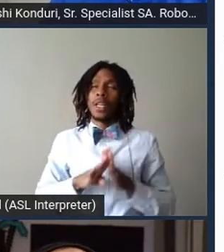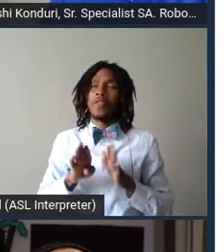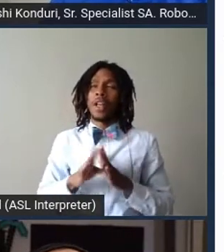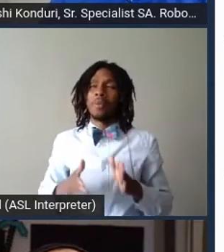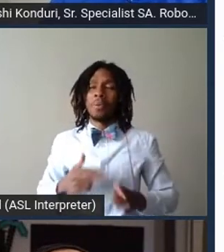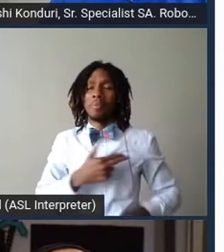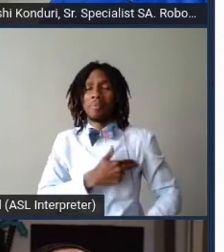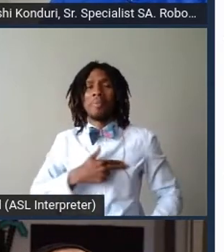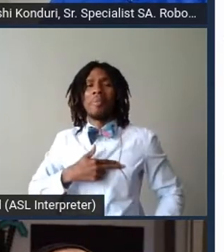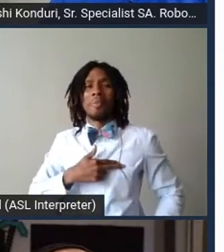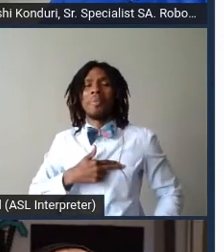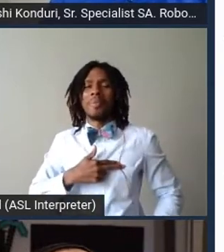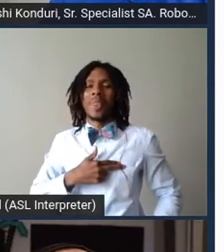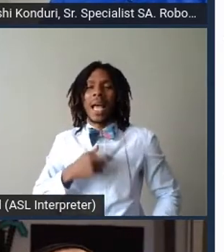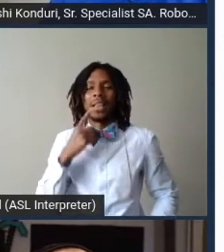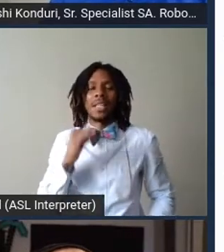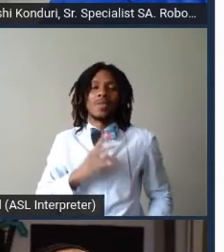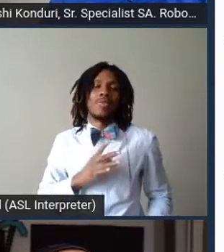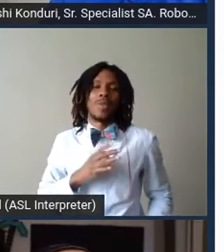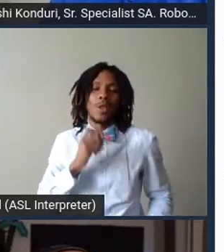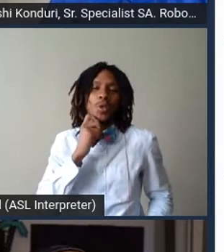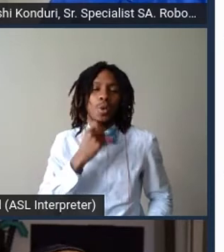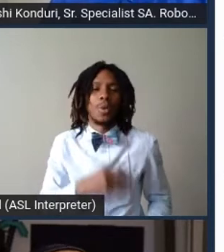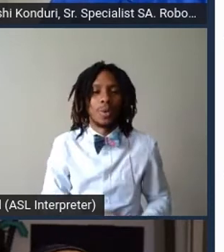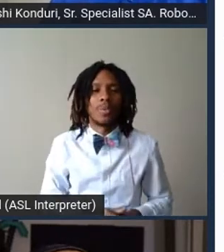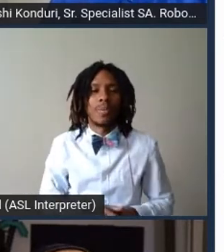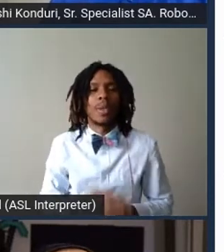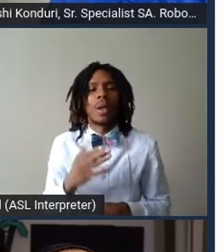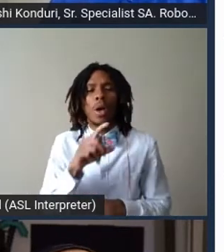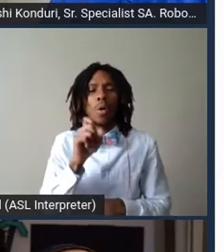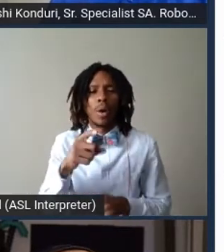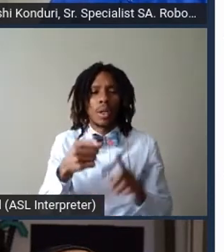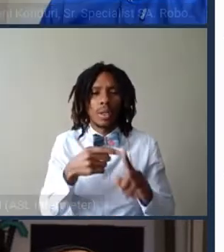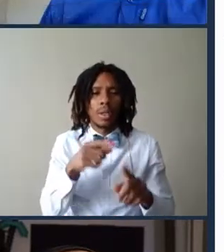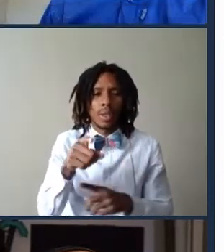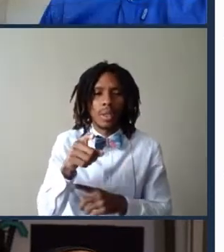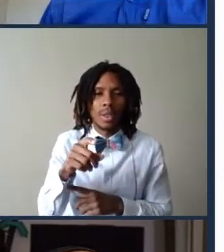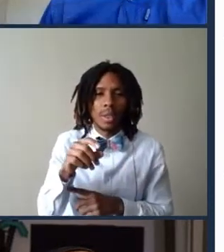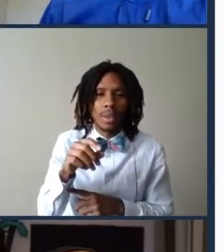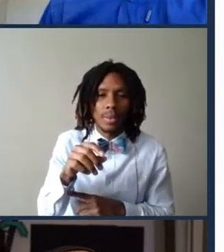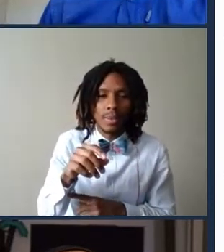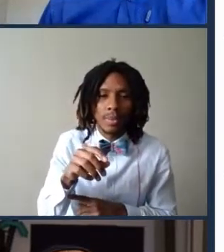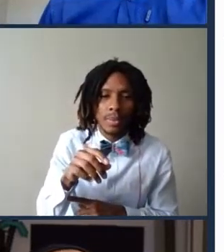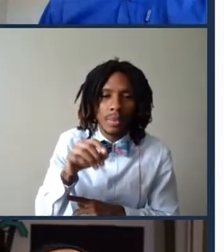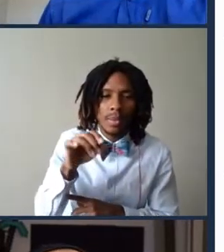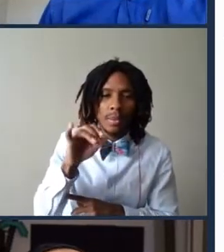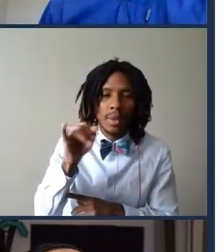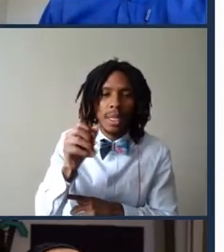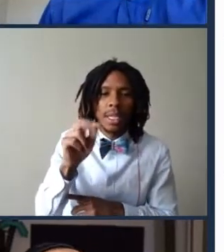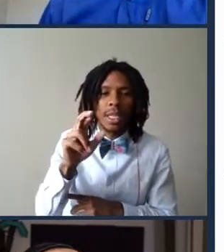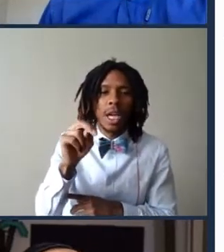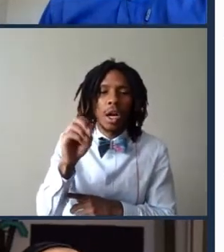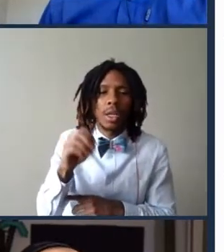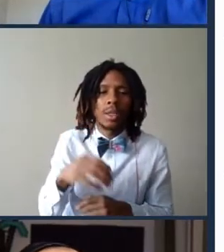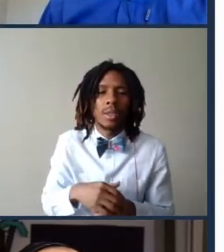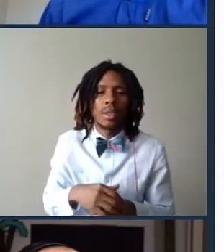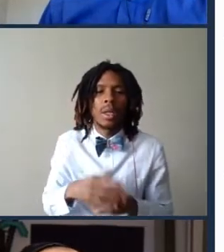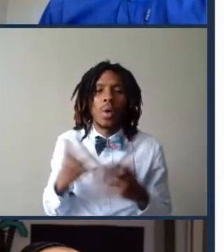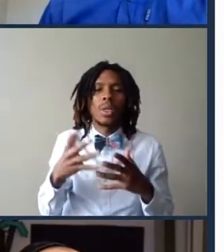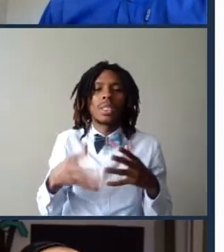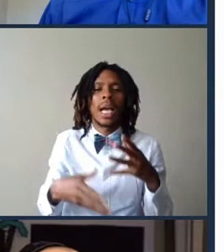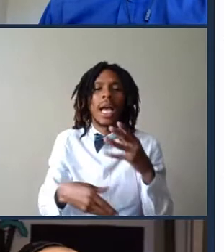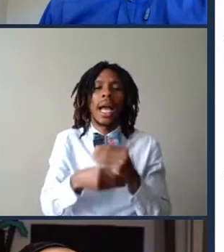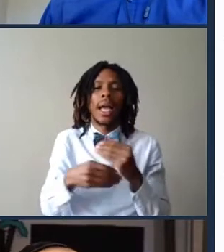I think that's very, very cool, right? And here's a question from Jarno. Jarno asks, what's the added bonus